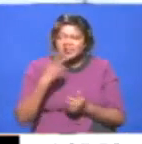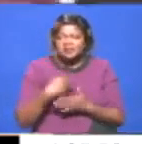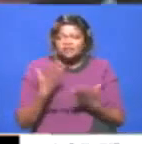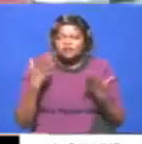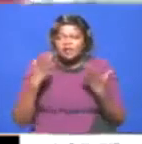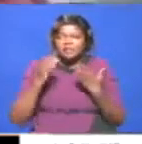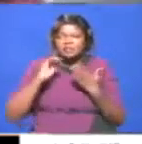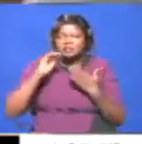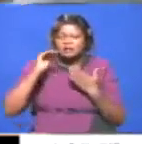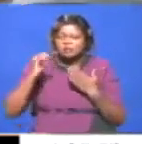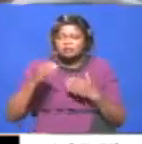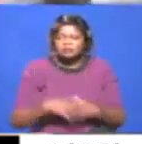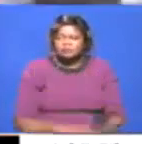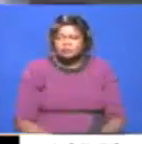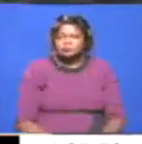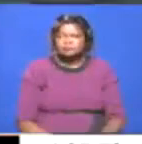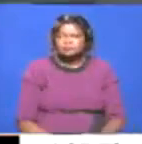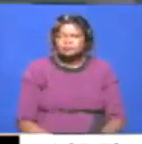county.